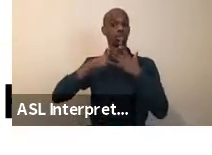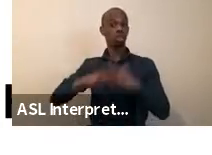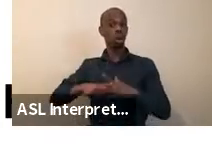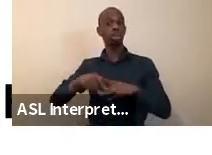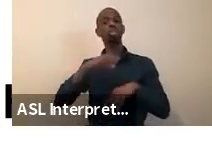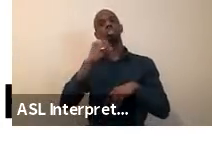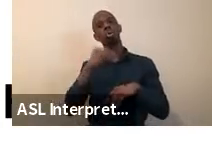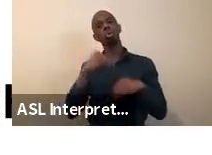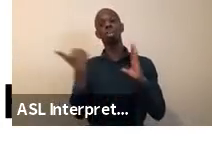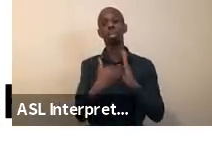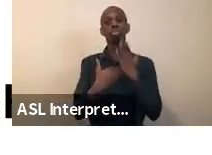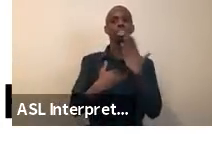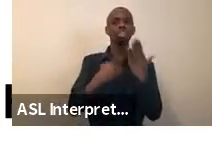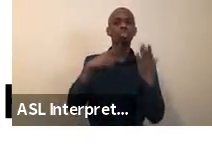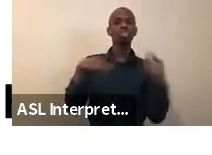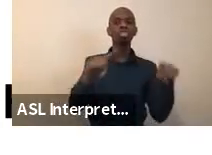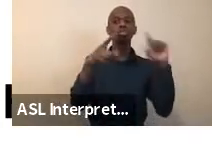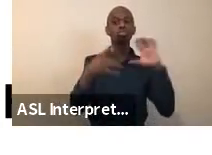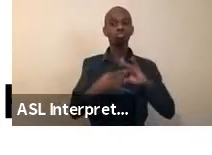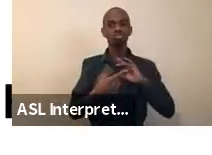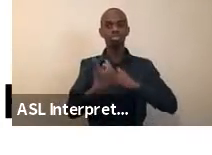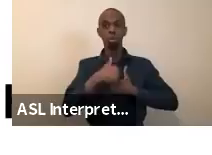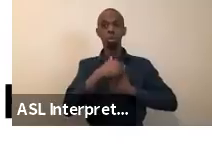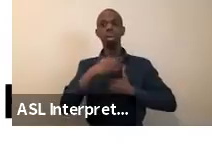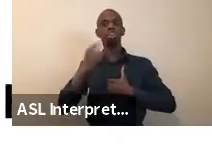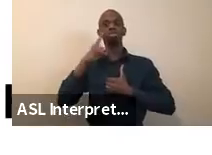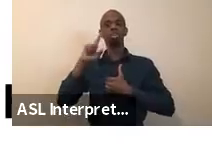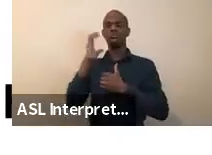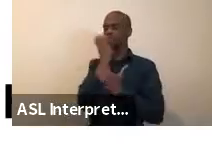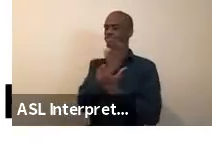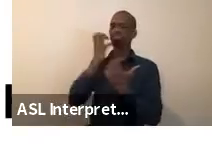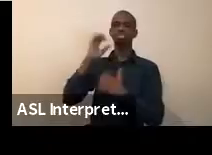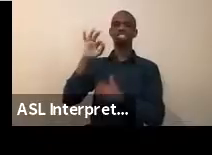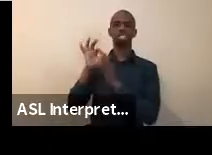interpreters from Pro Bono ASL. Thank you all.